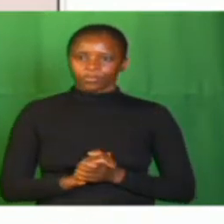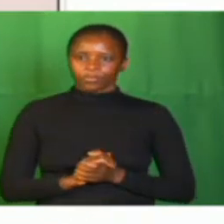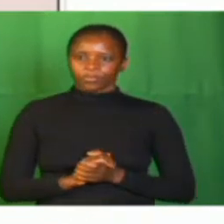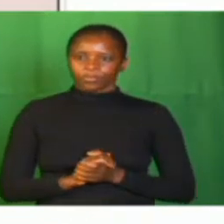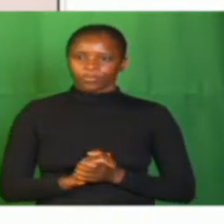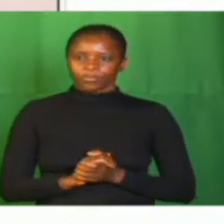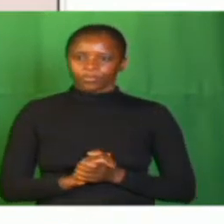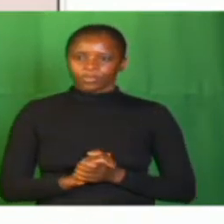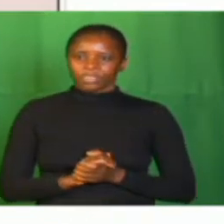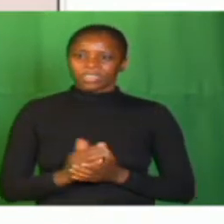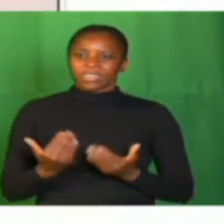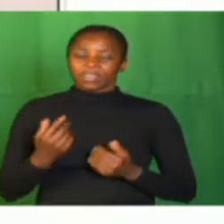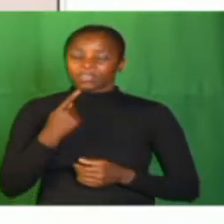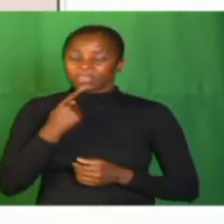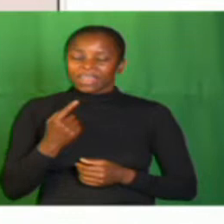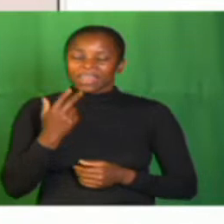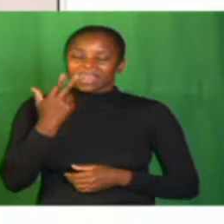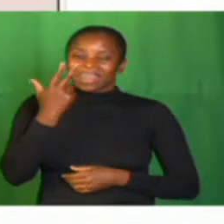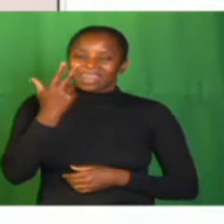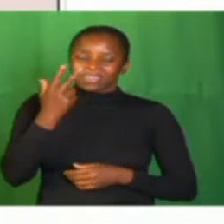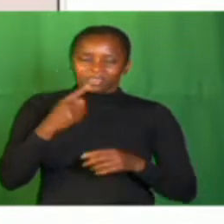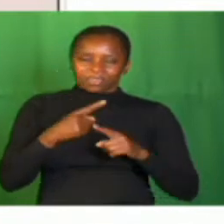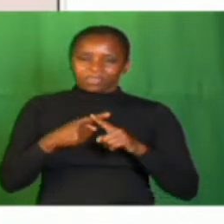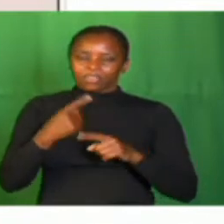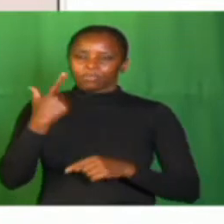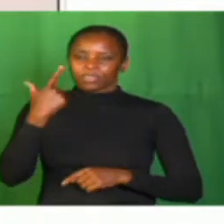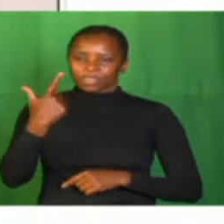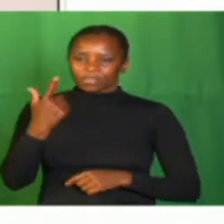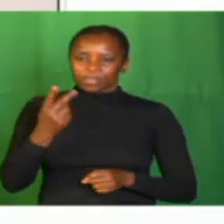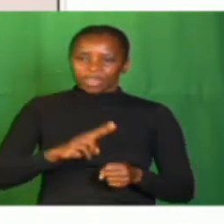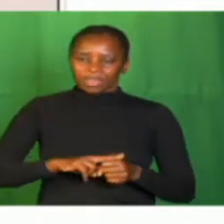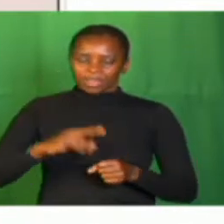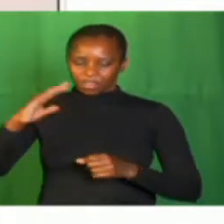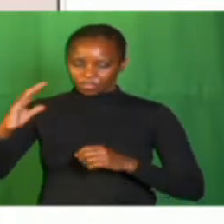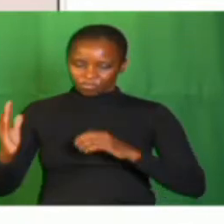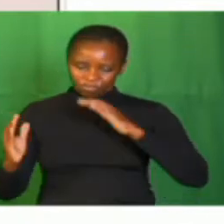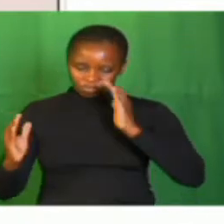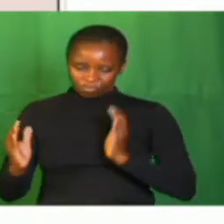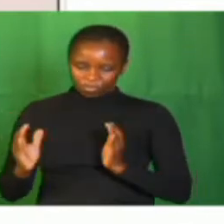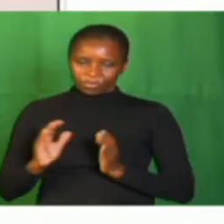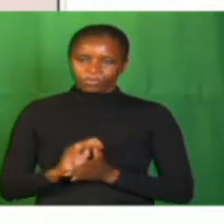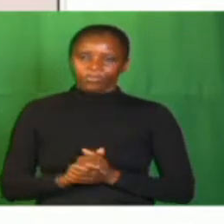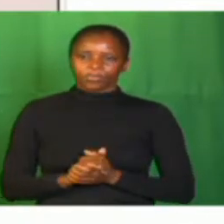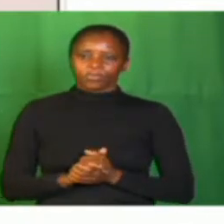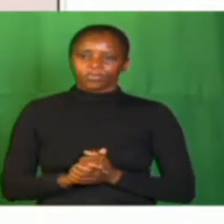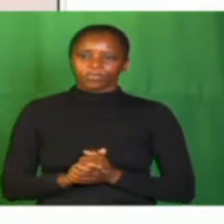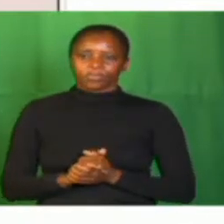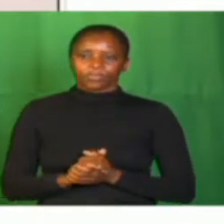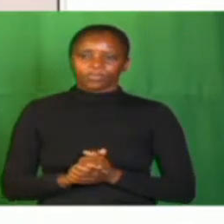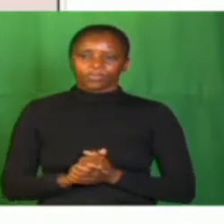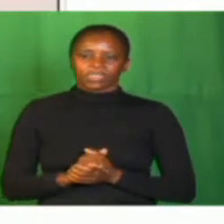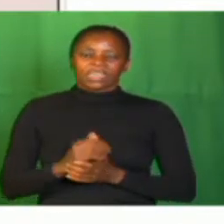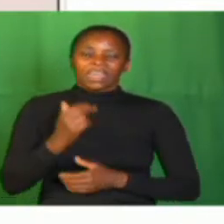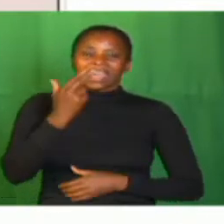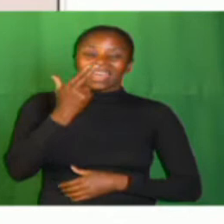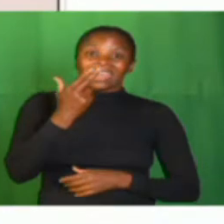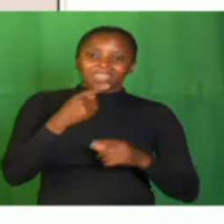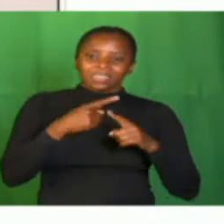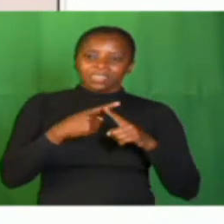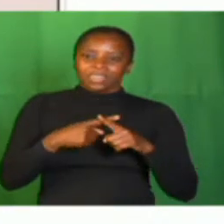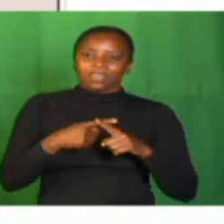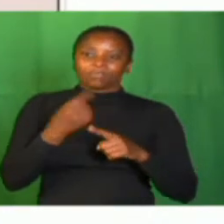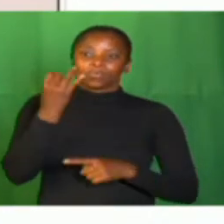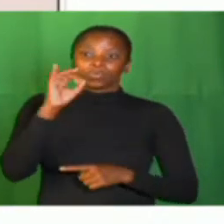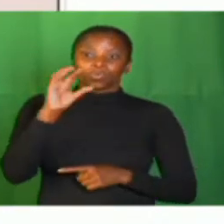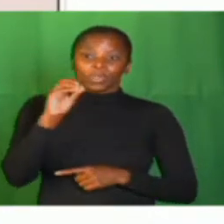say 8 times 7, we put that into brackets. 8 times 20 is 160.